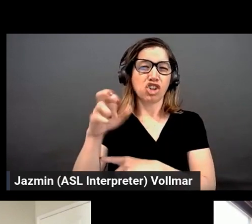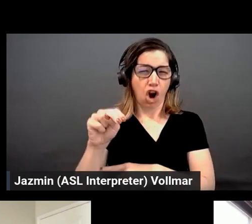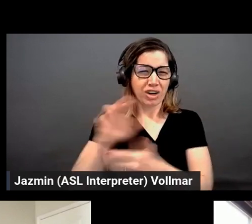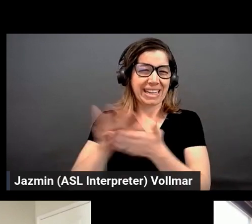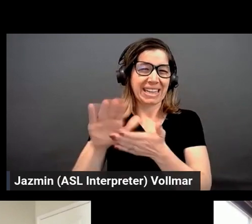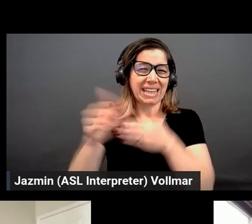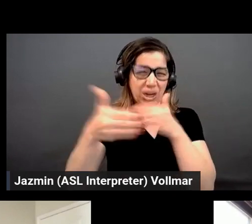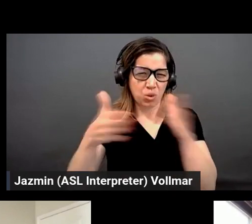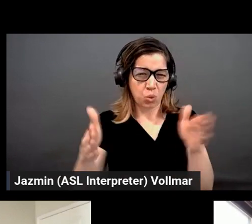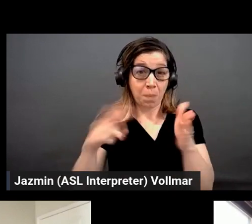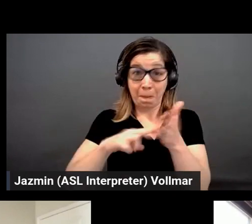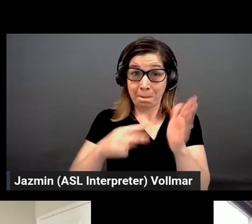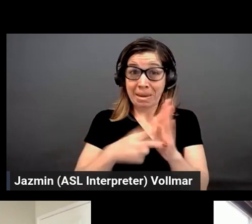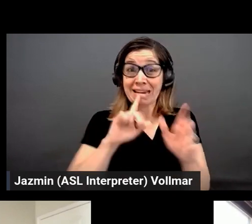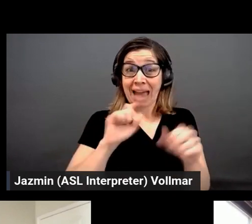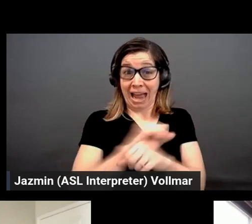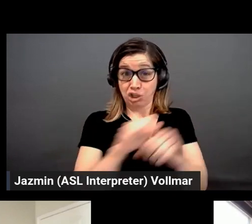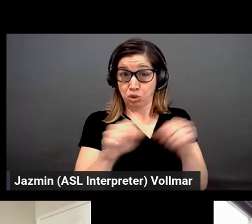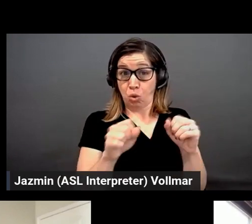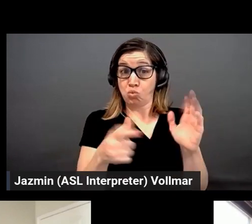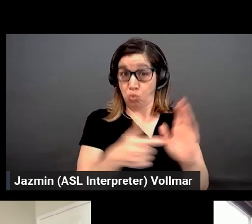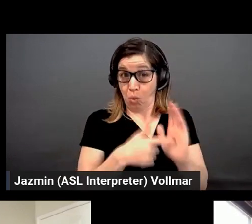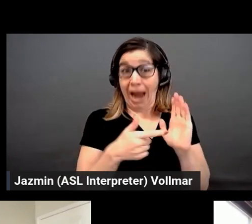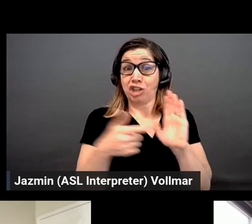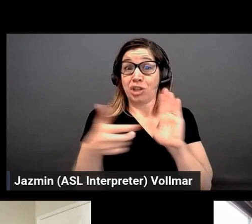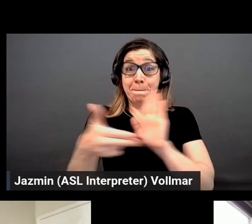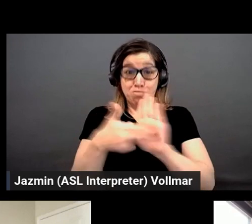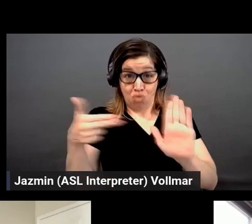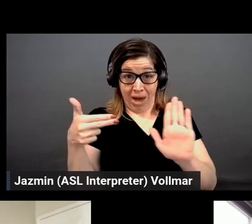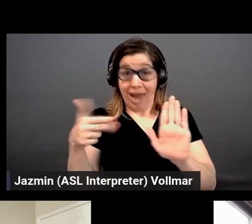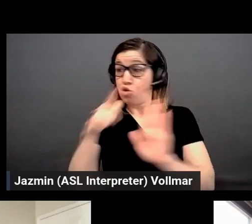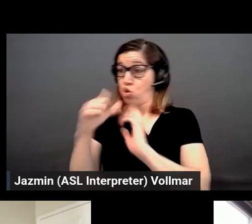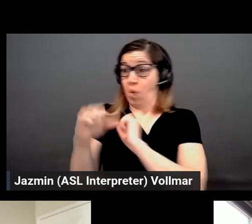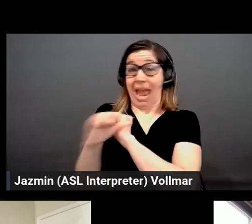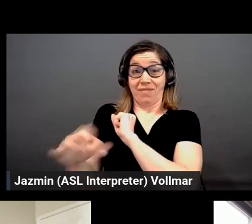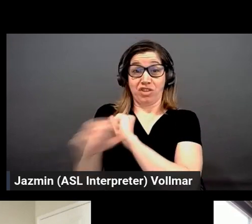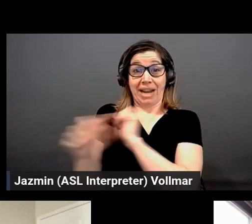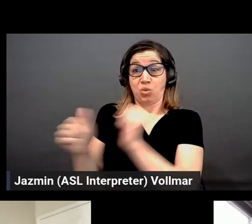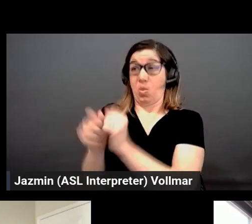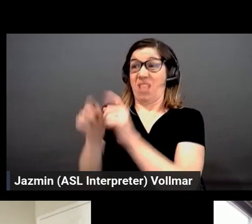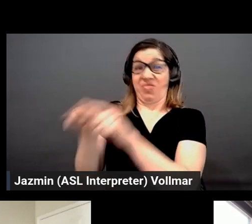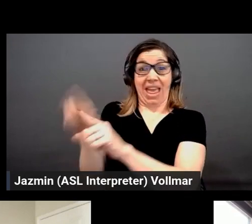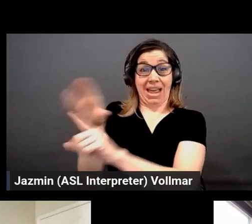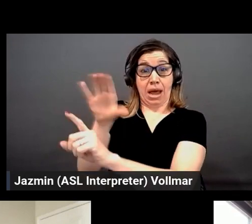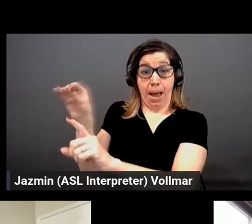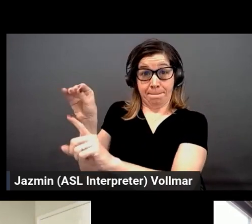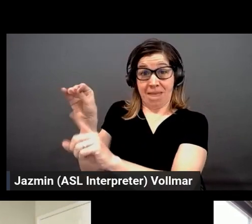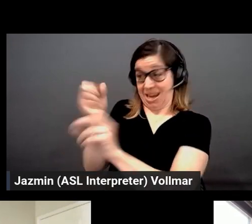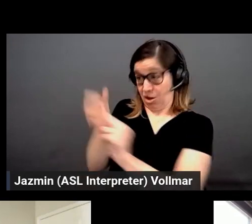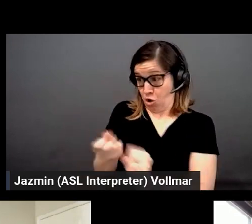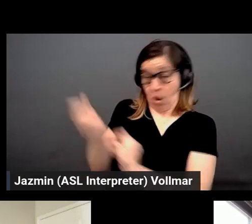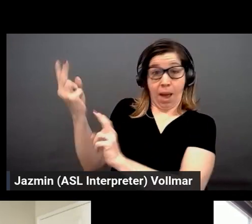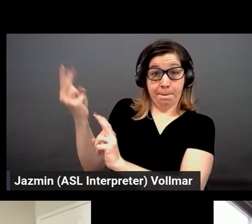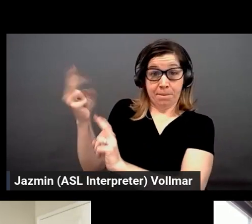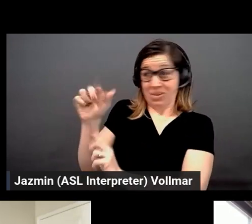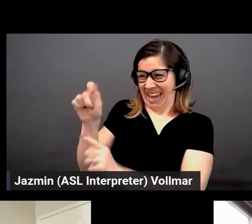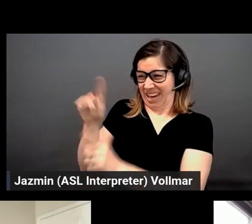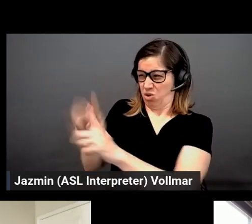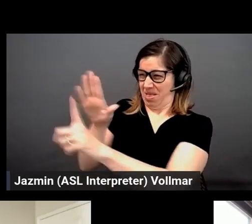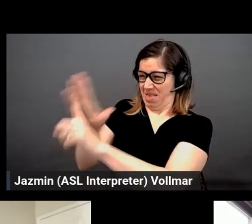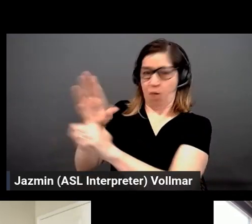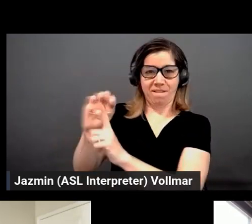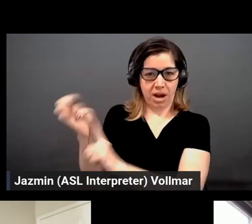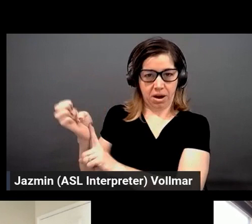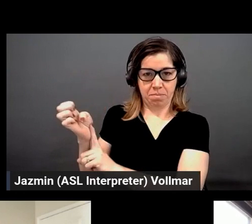requires a brand who advertises with that media publisher to copy or upload data directly into that environment